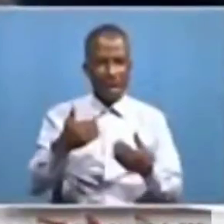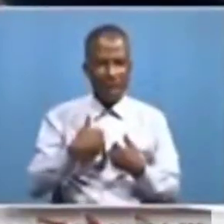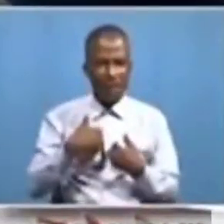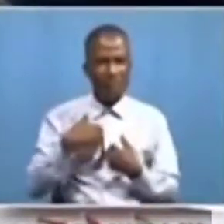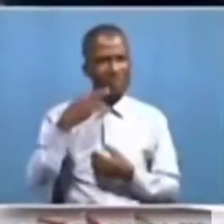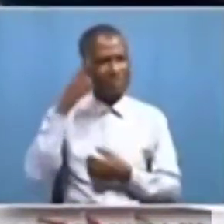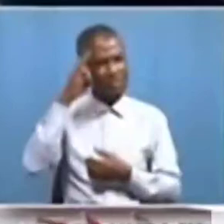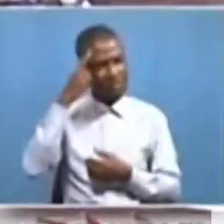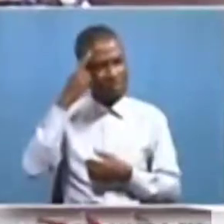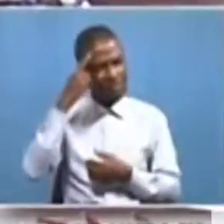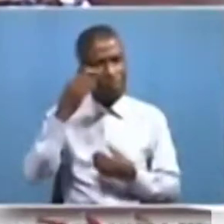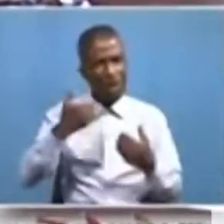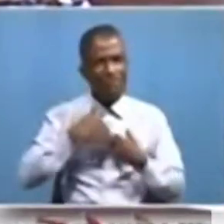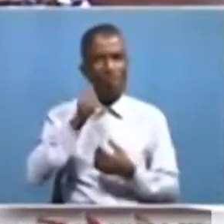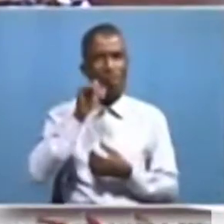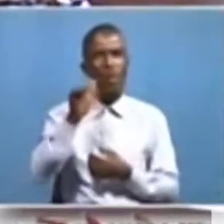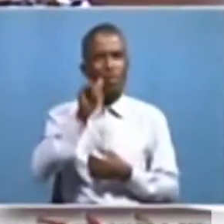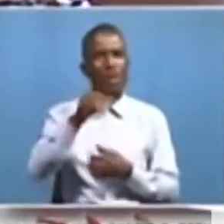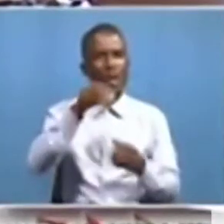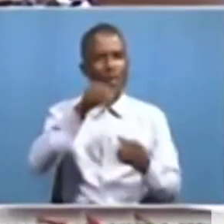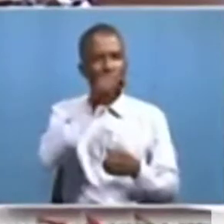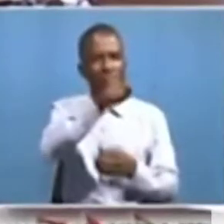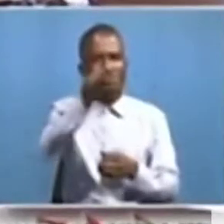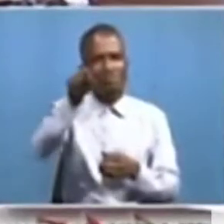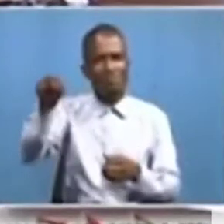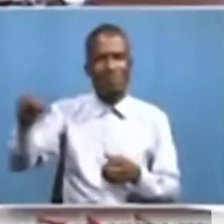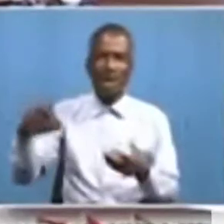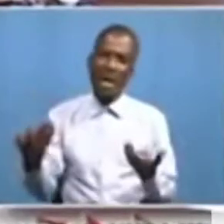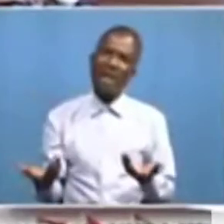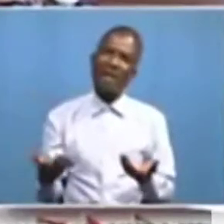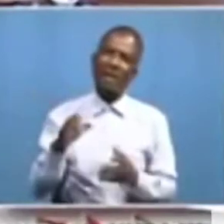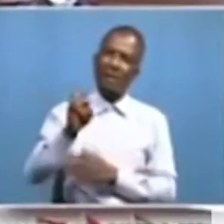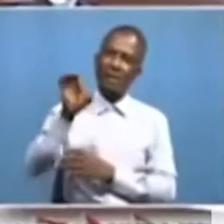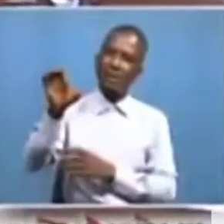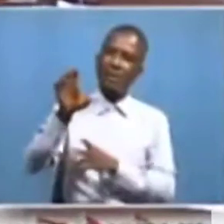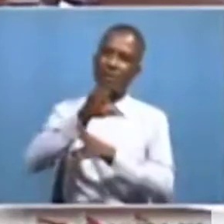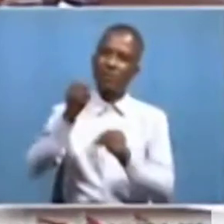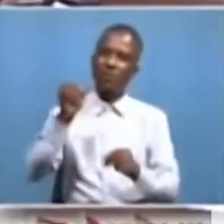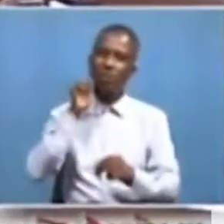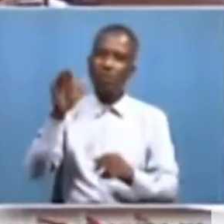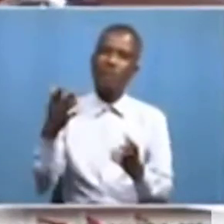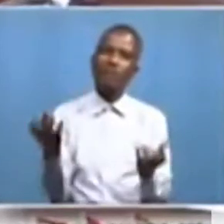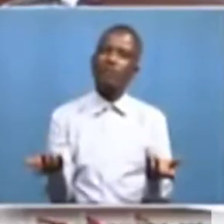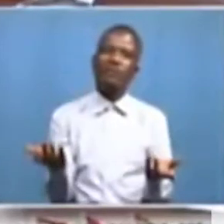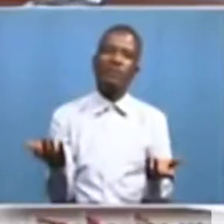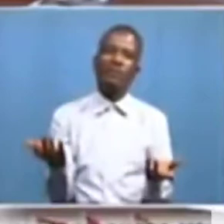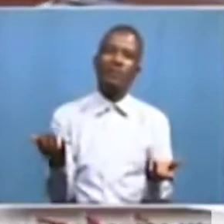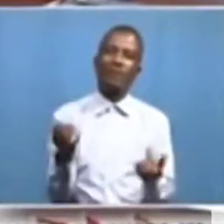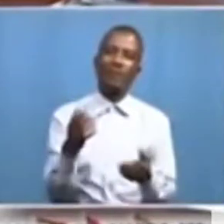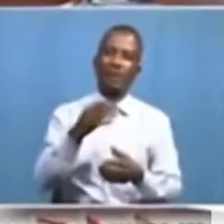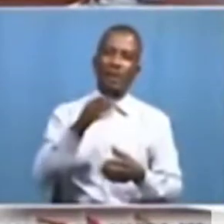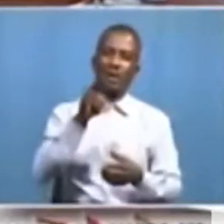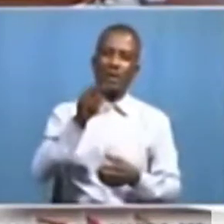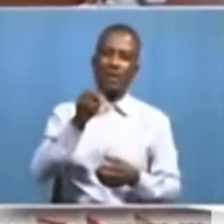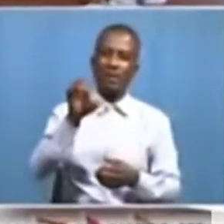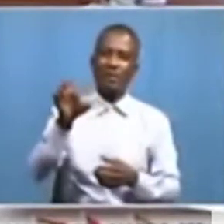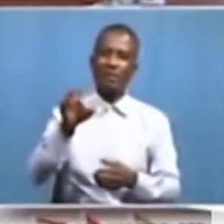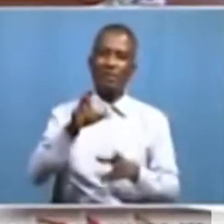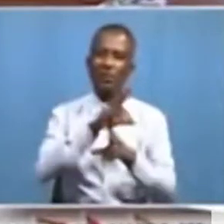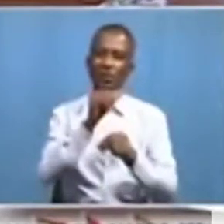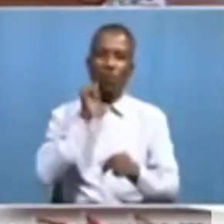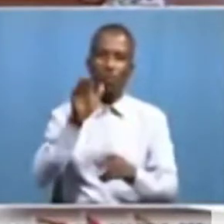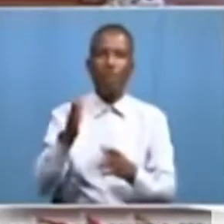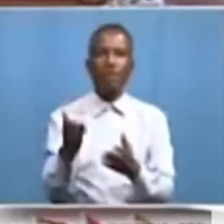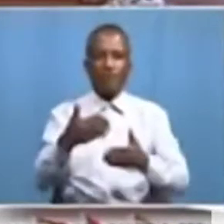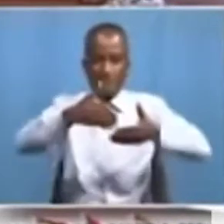former Attorney General Idrusu should be able to explain why